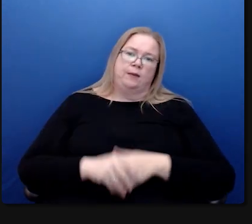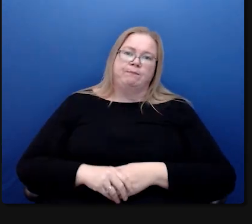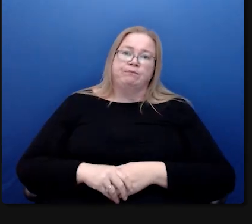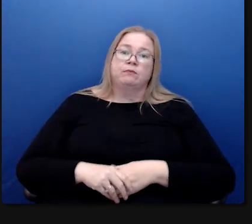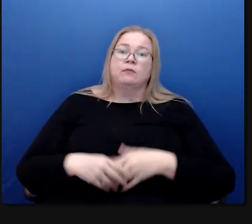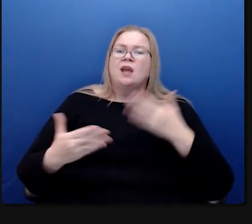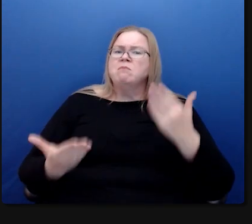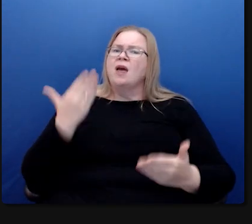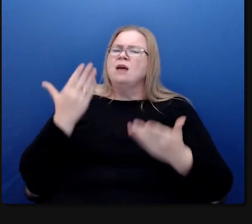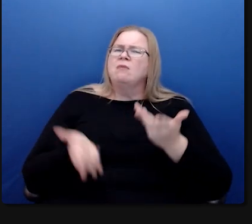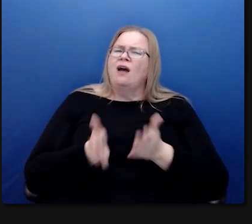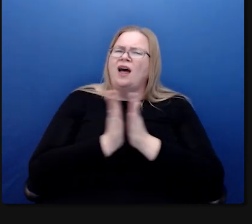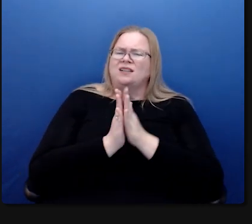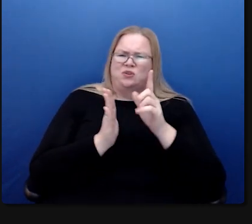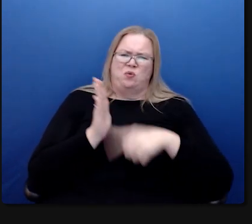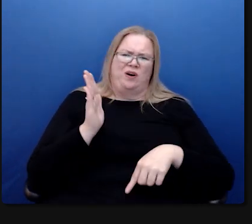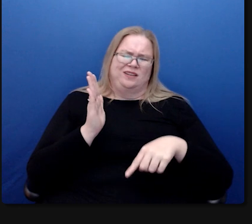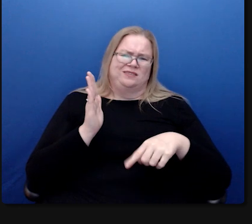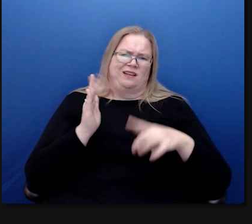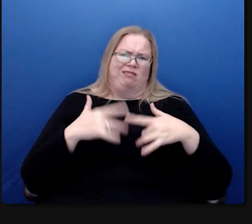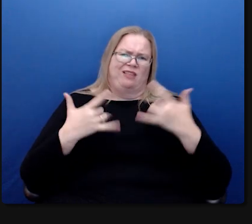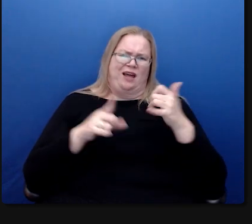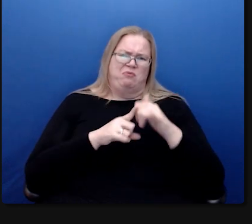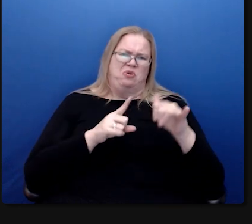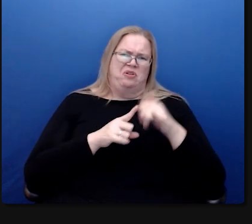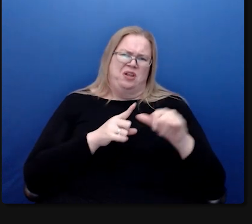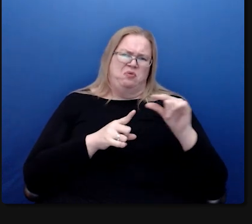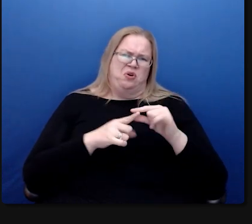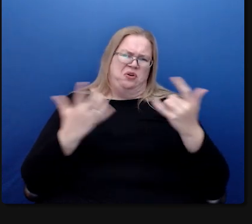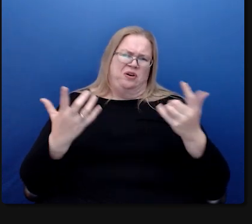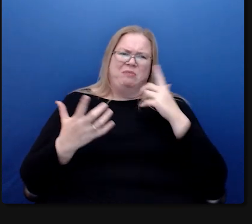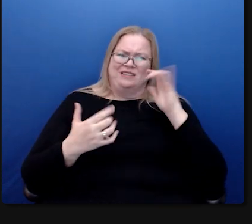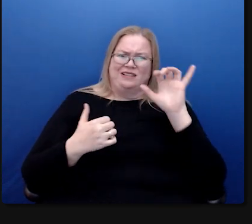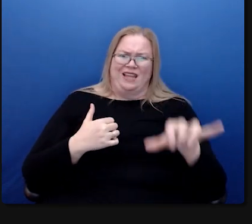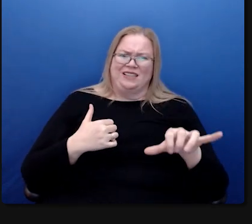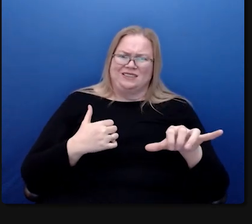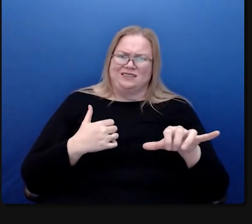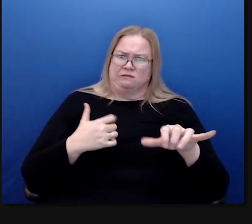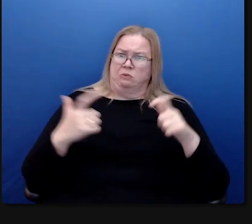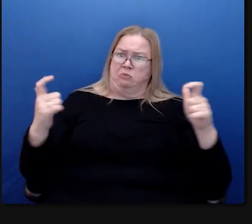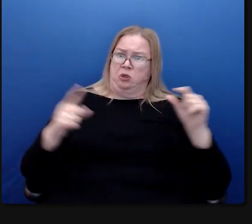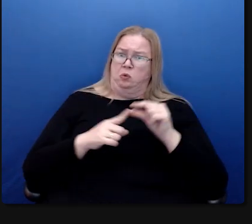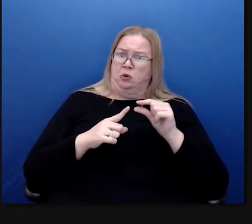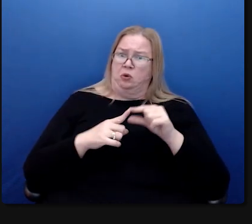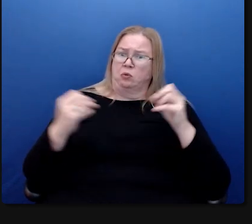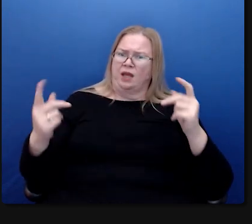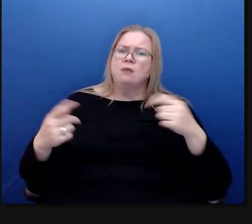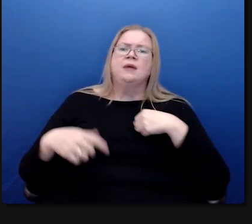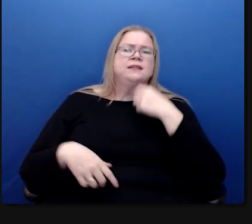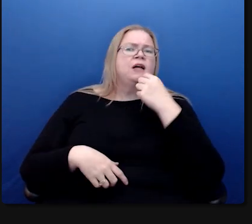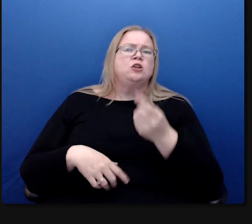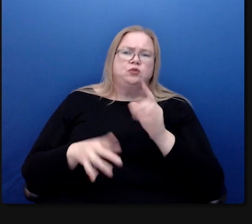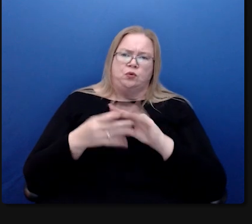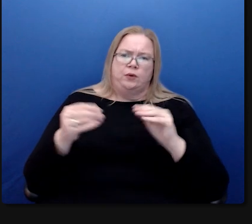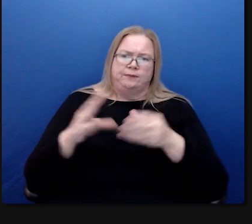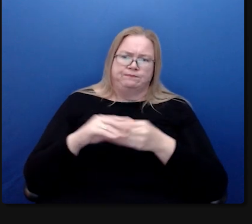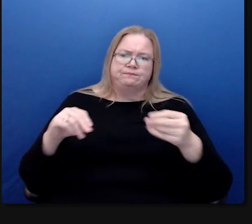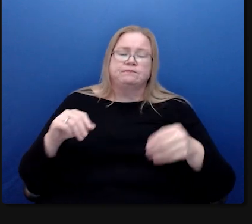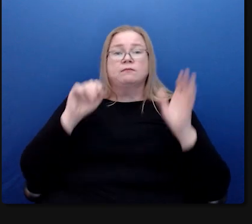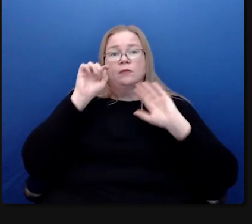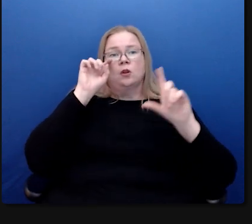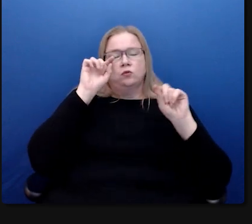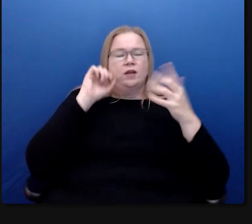R instead of spelling out UR. I also use leet speak, right? The number 4 here instead of a